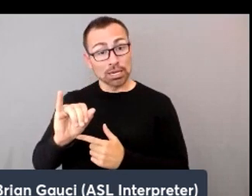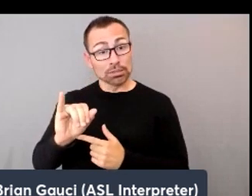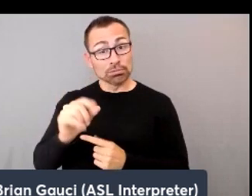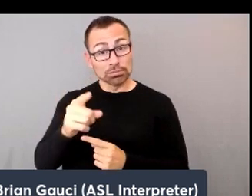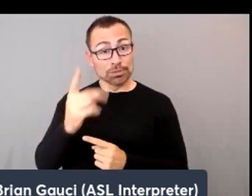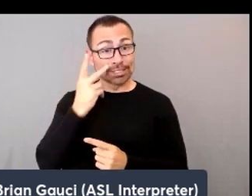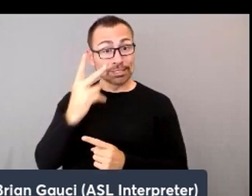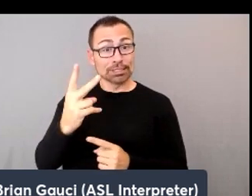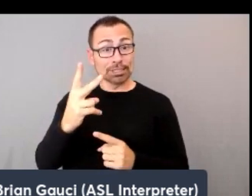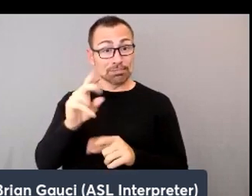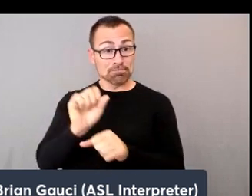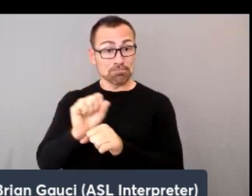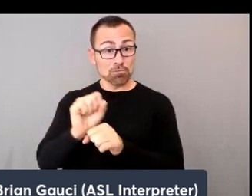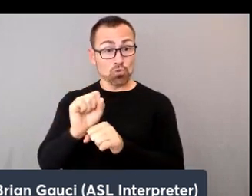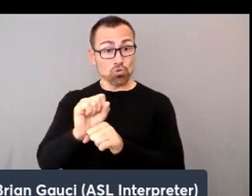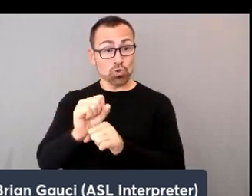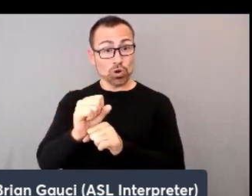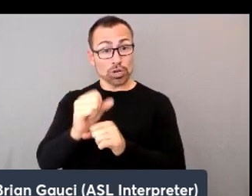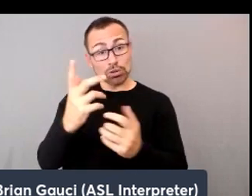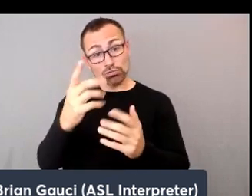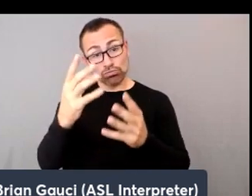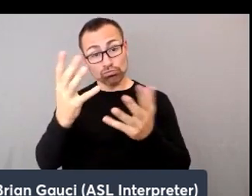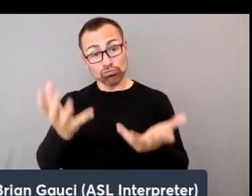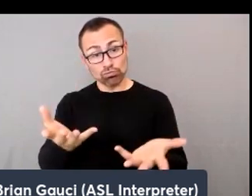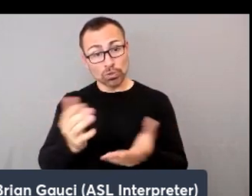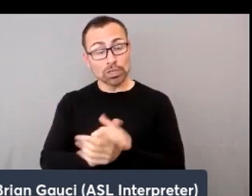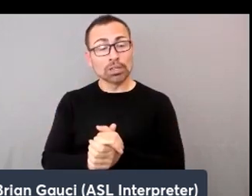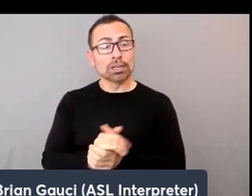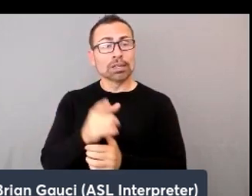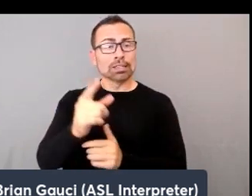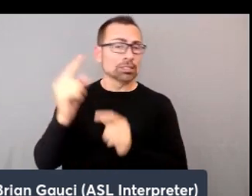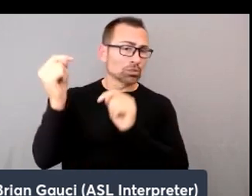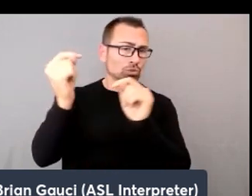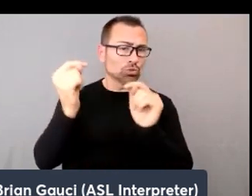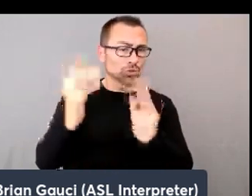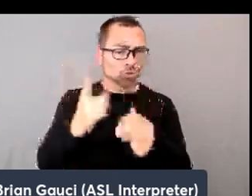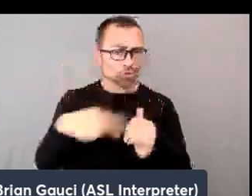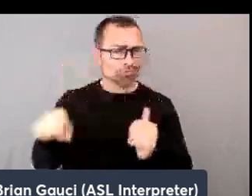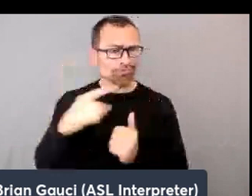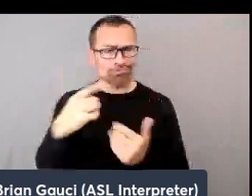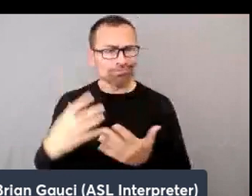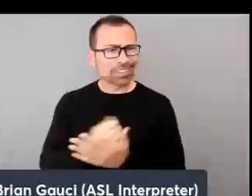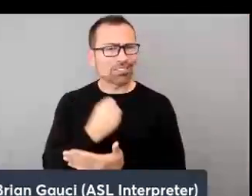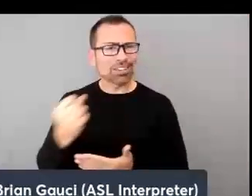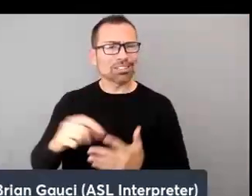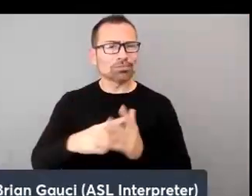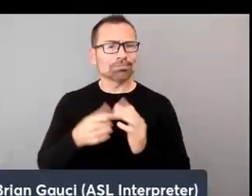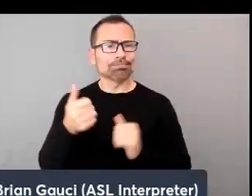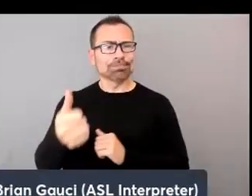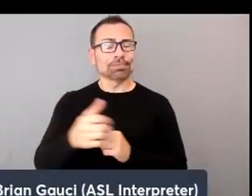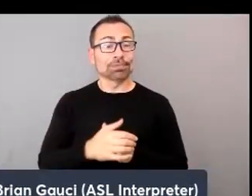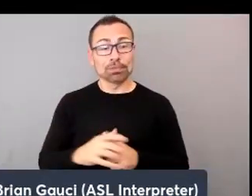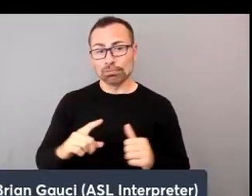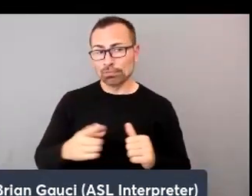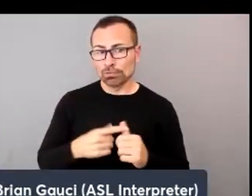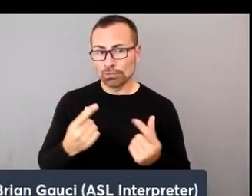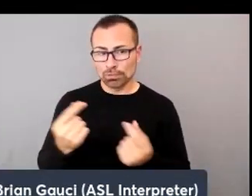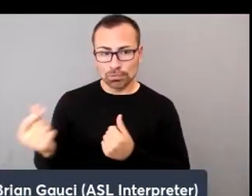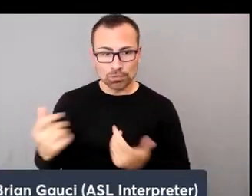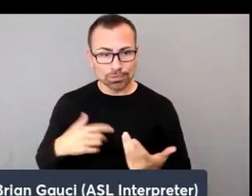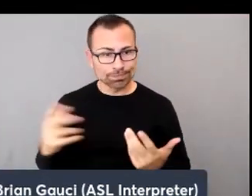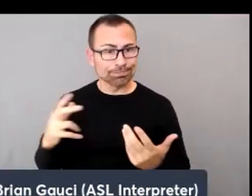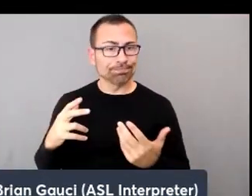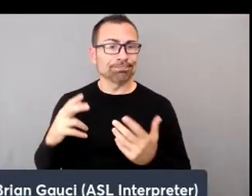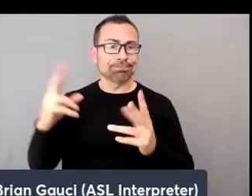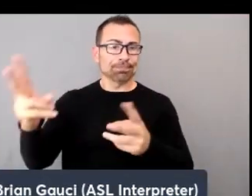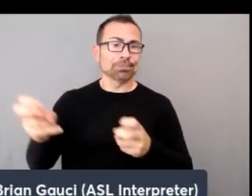And this is a tutorial that you can go ahead and get started yourself. So the first thing that we do here is import Omni Replicator